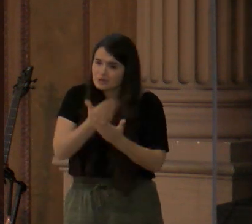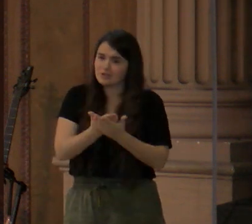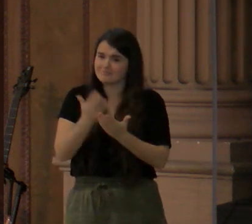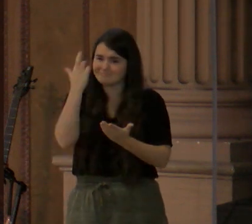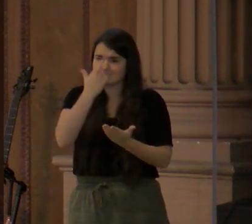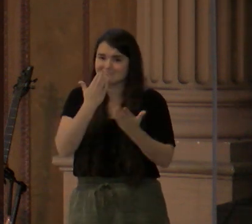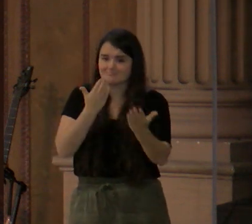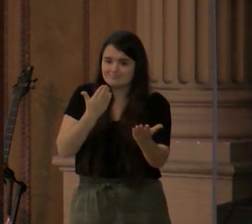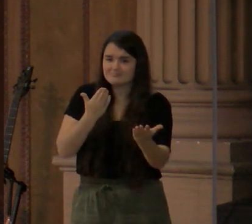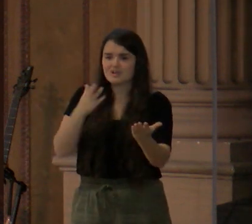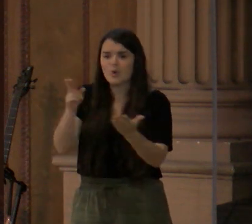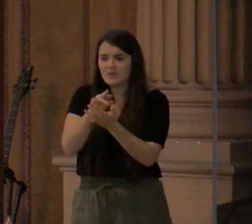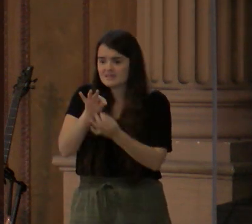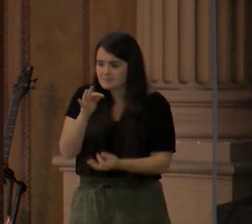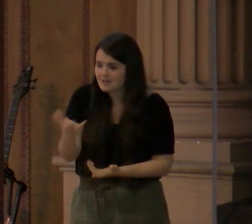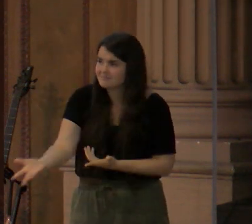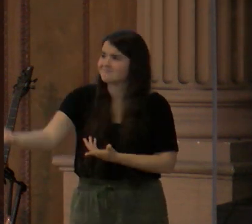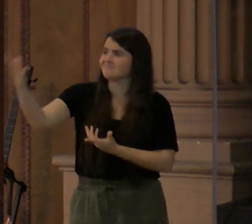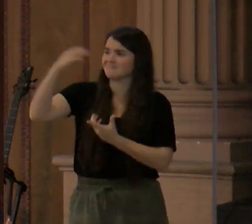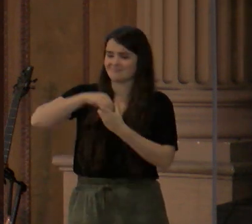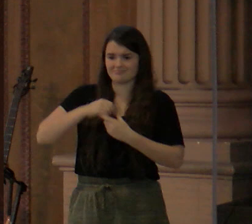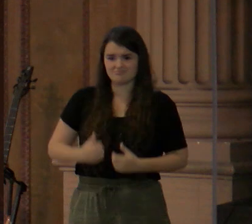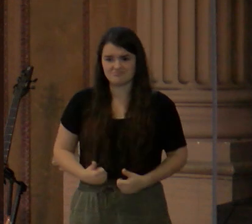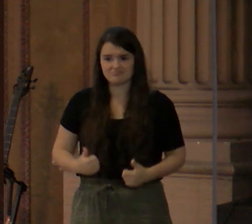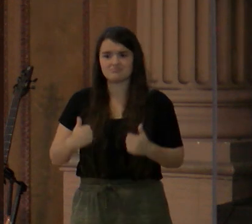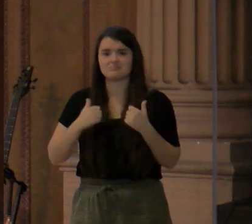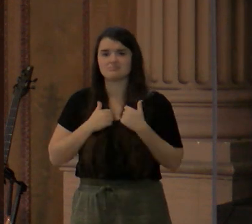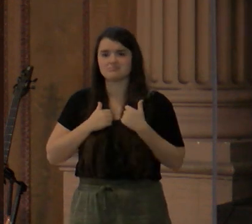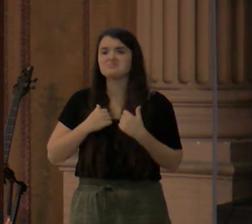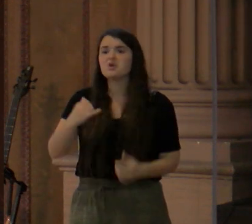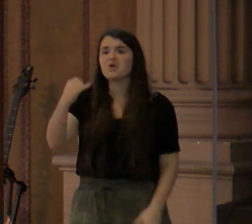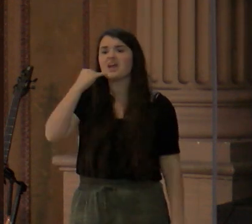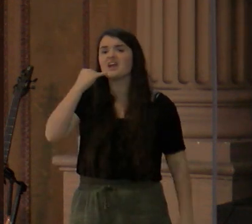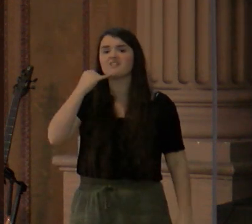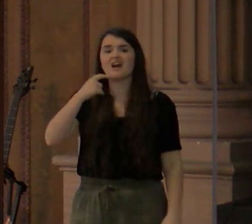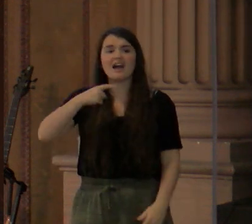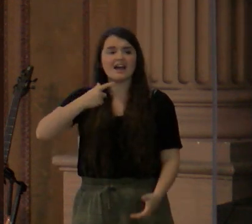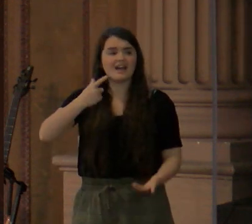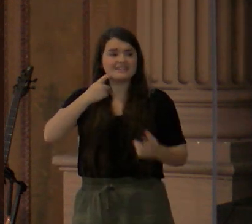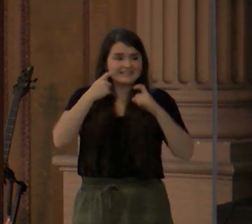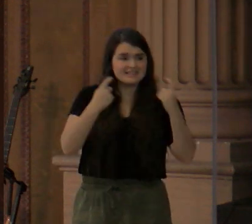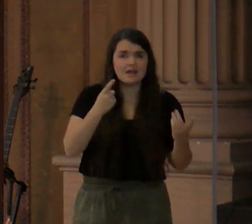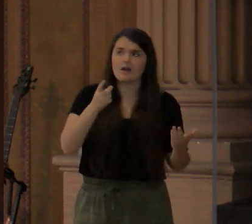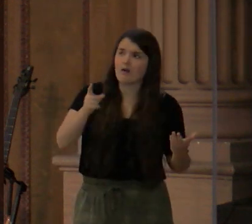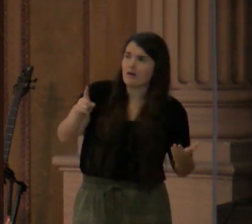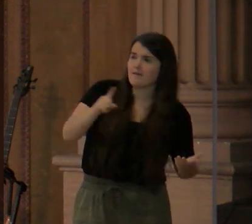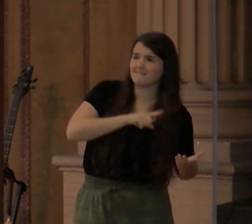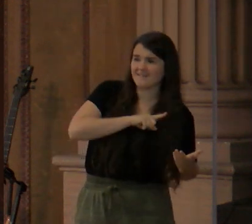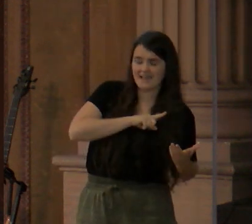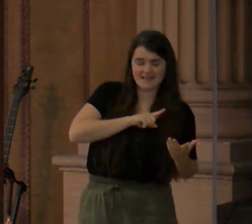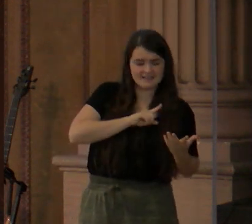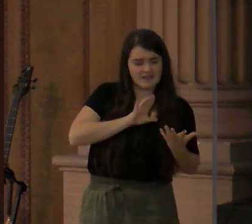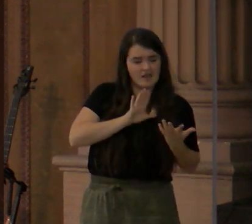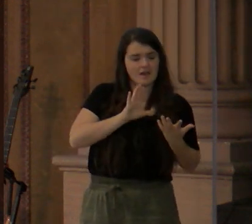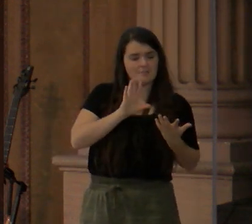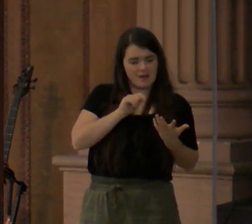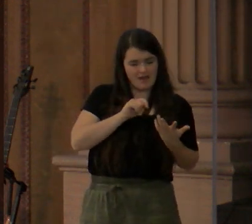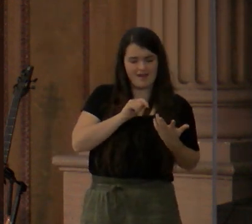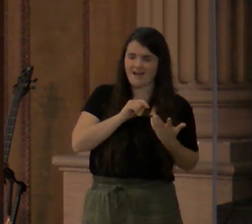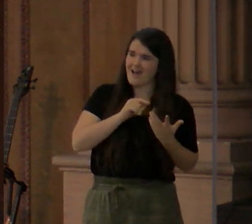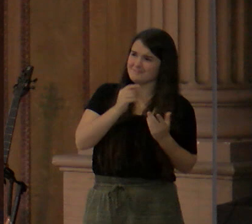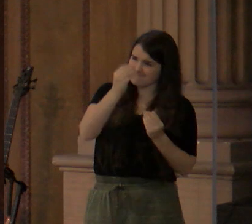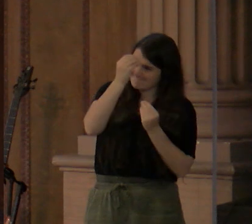living and dwelling within us to convict us of sin, but then being active in our lives to give us the power for true obedience.